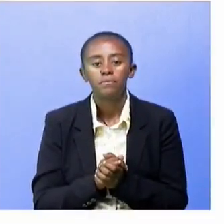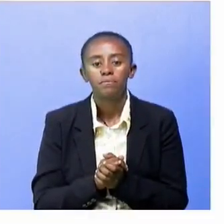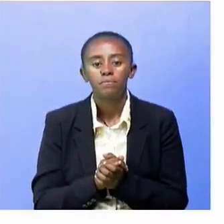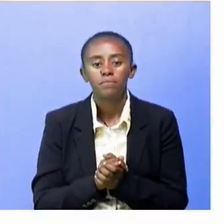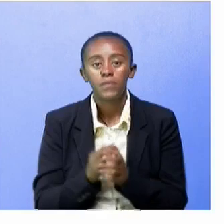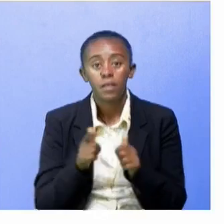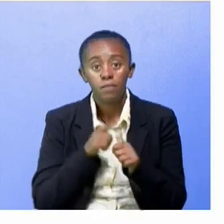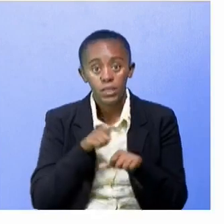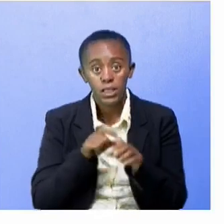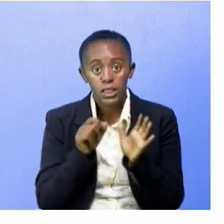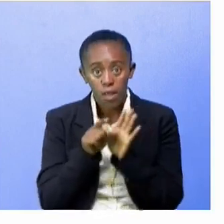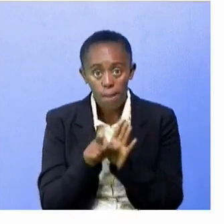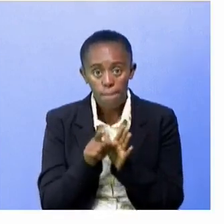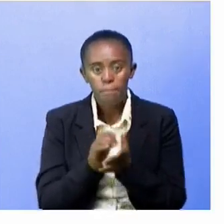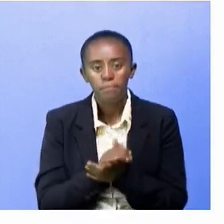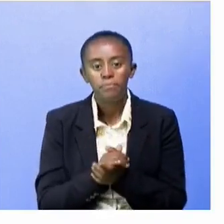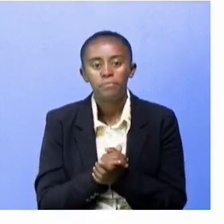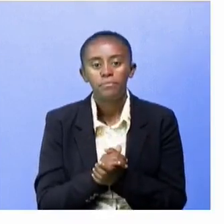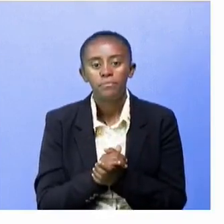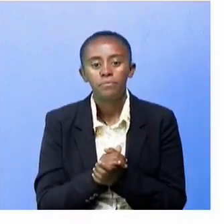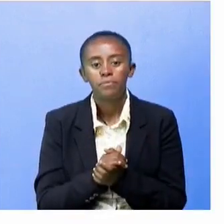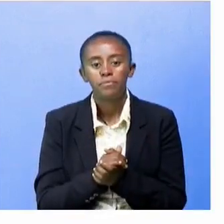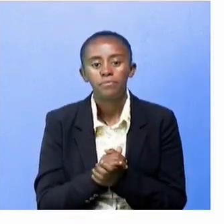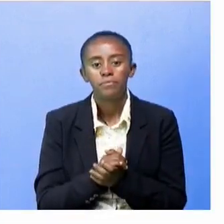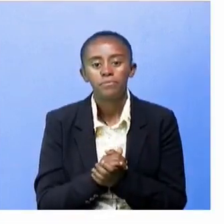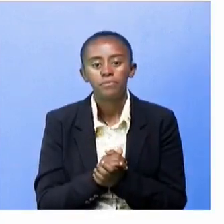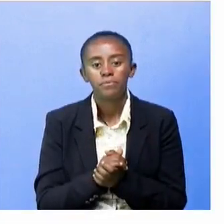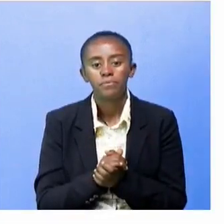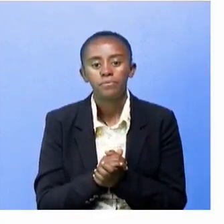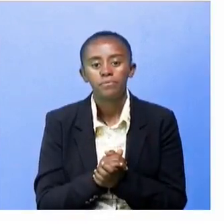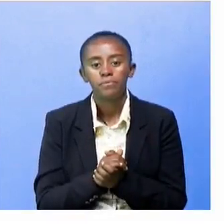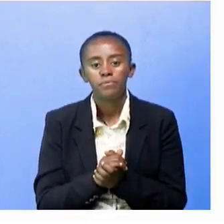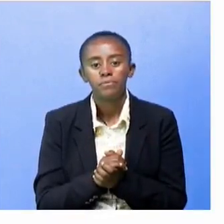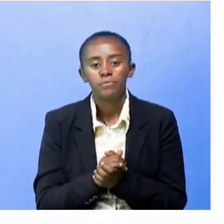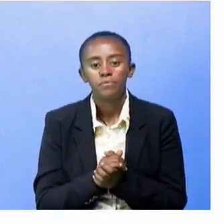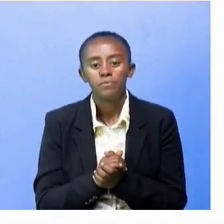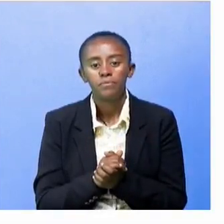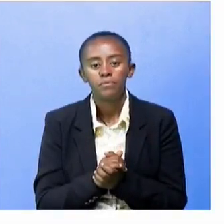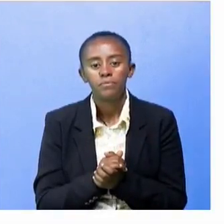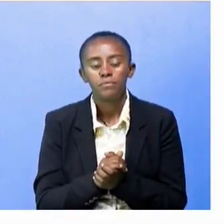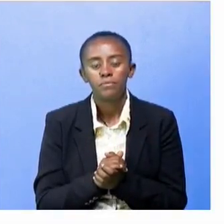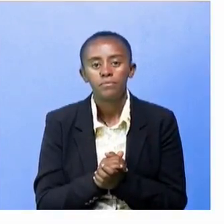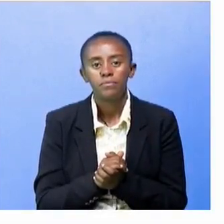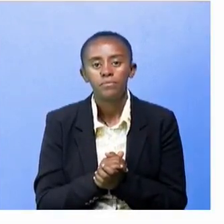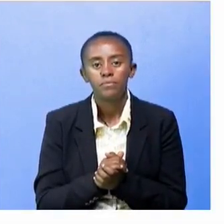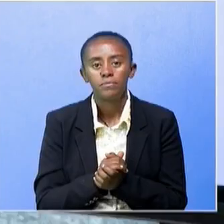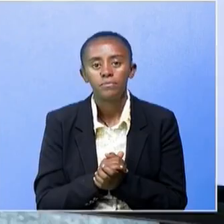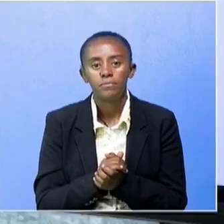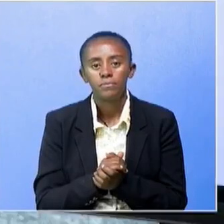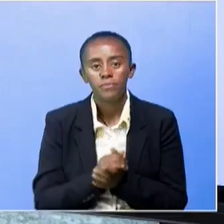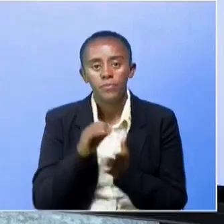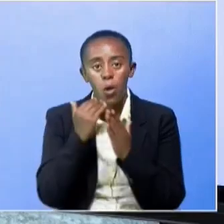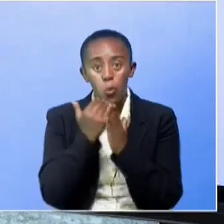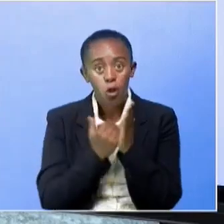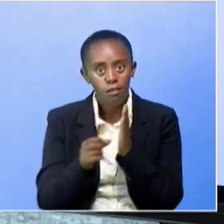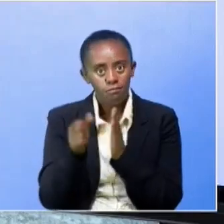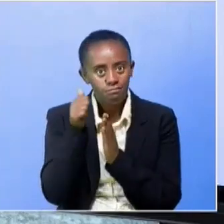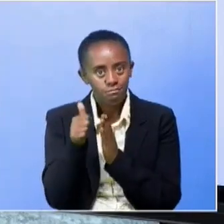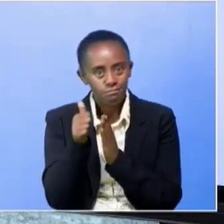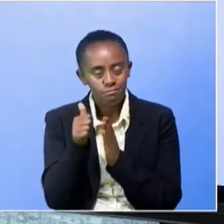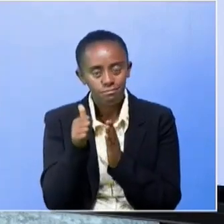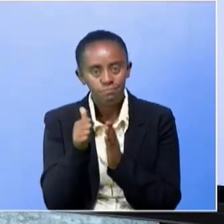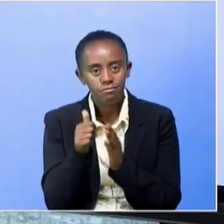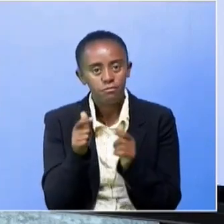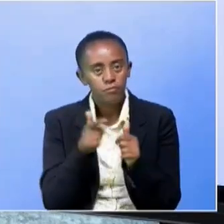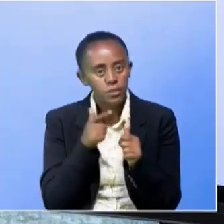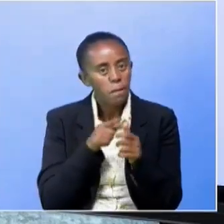the first example, outline A. We first